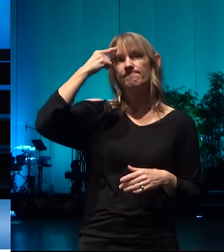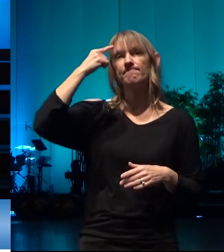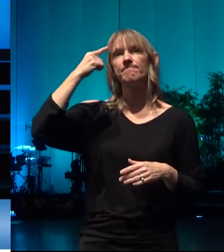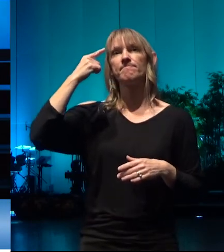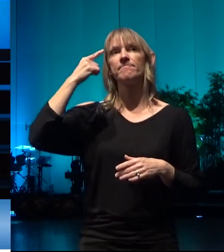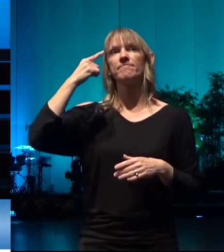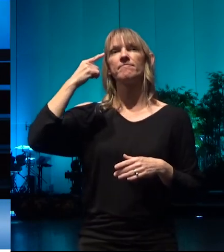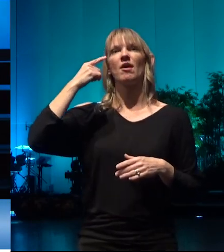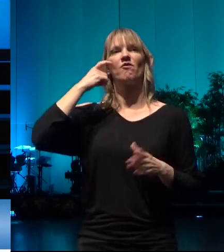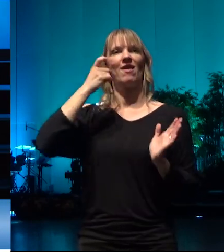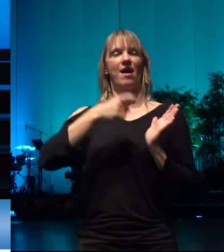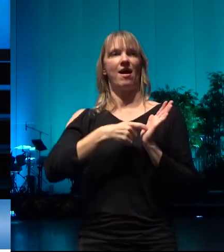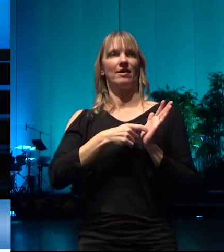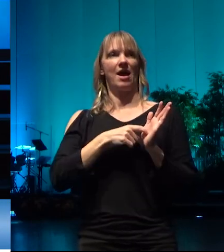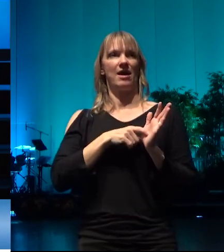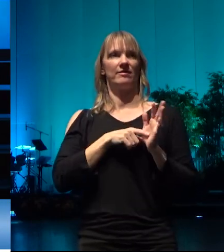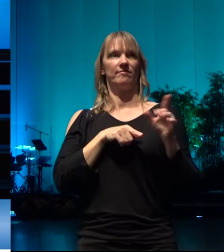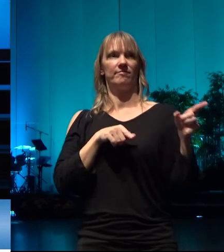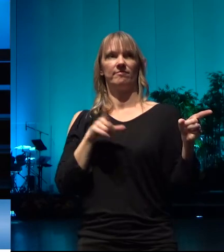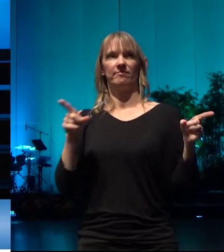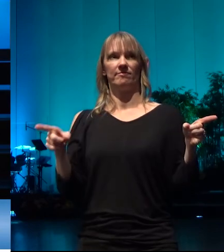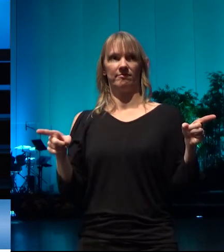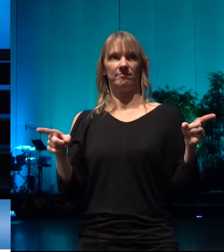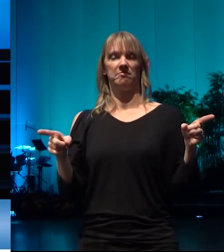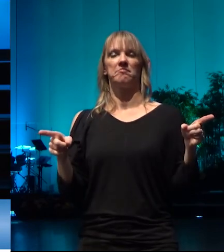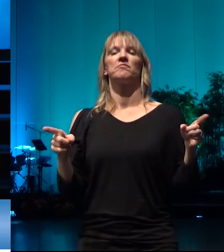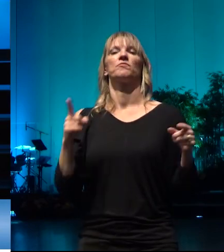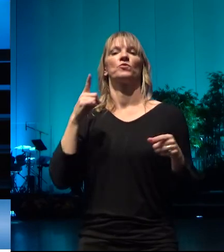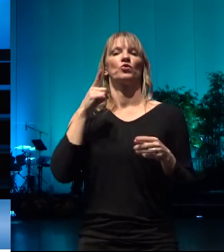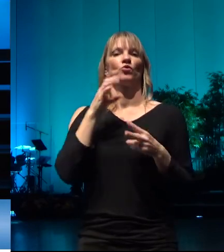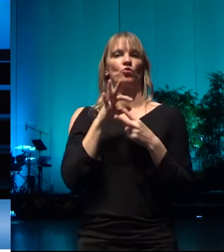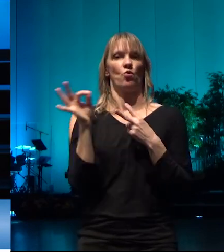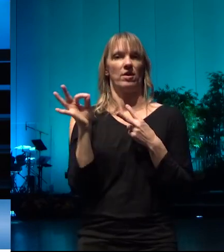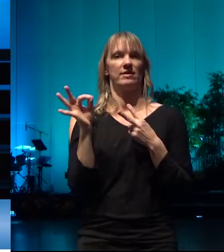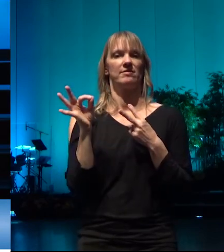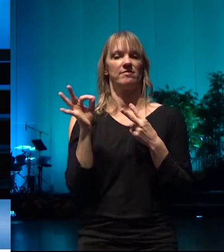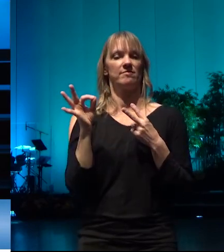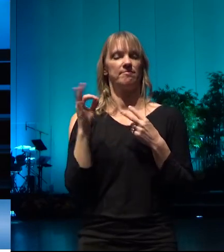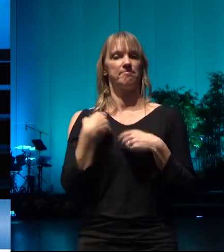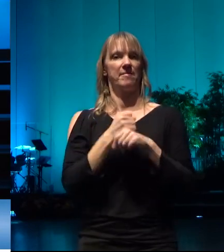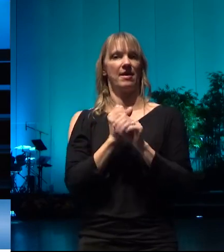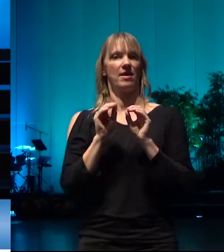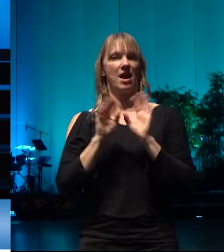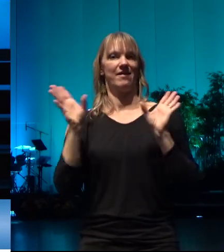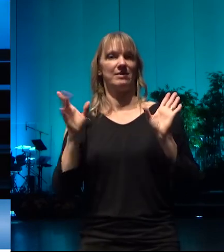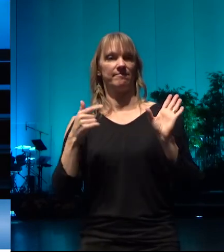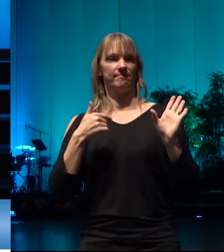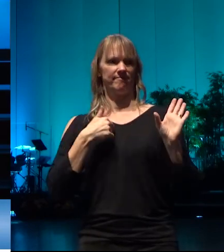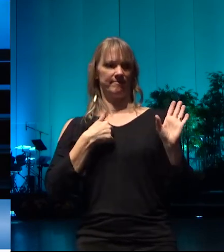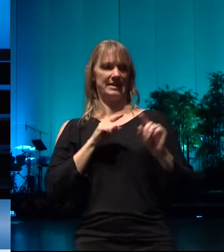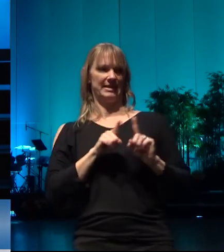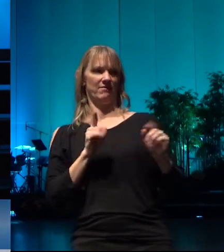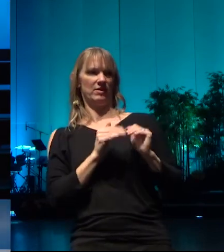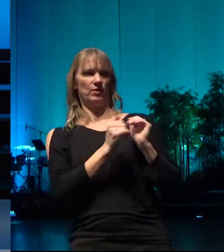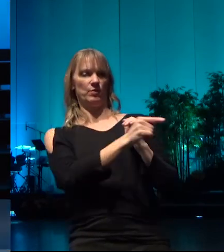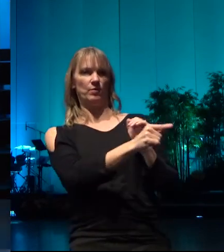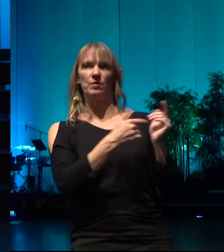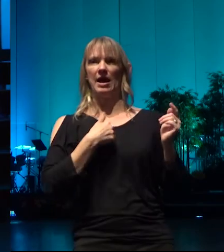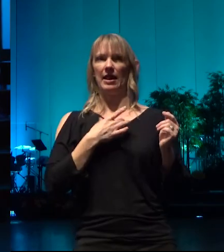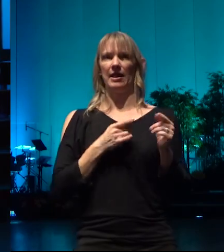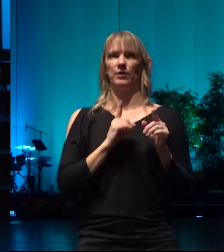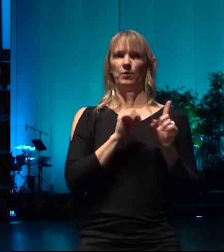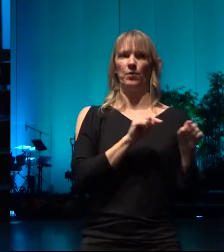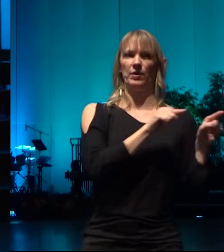can distinguish ourselves from each other and make choices that distinguish ourselves from each other and say, well, I'd like